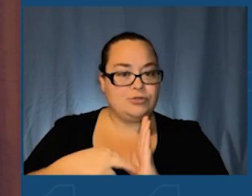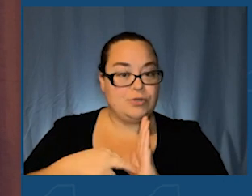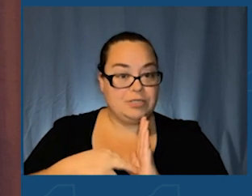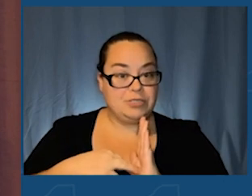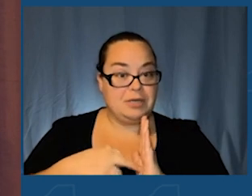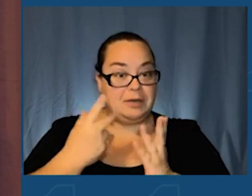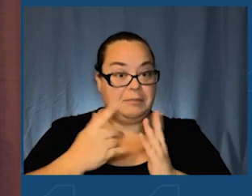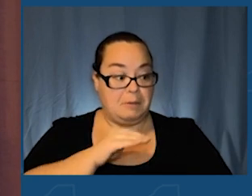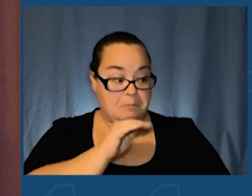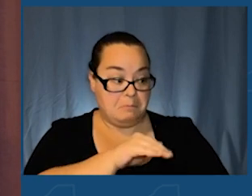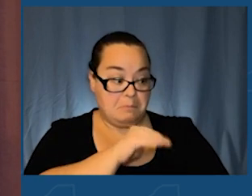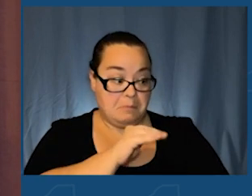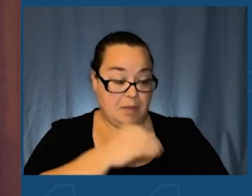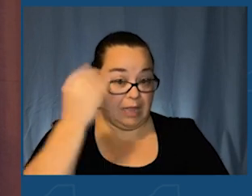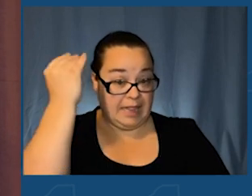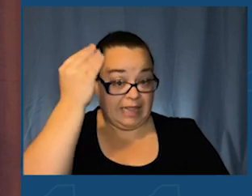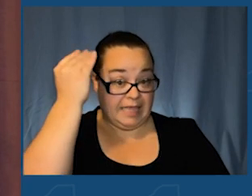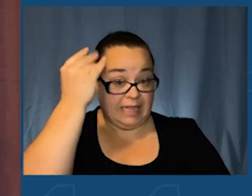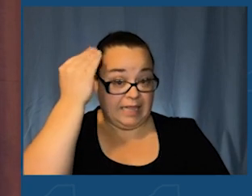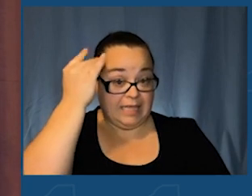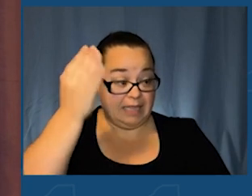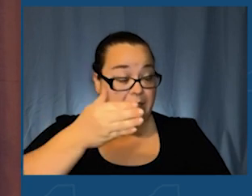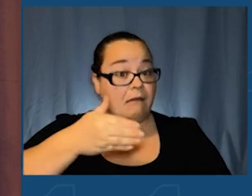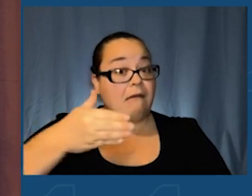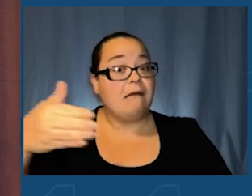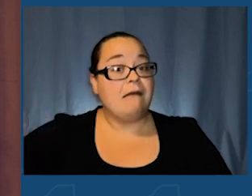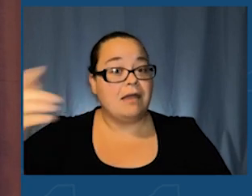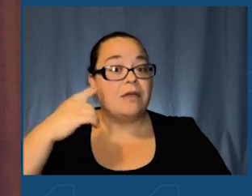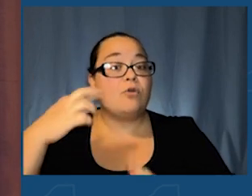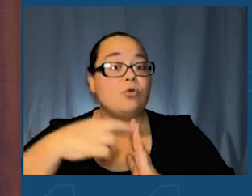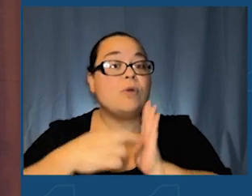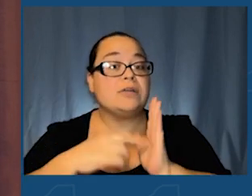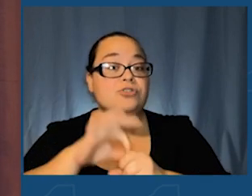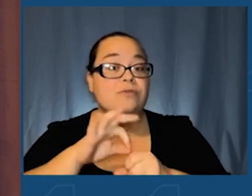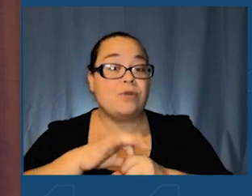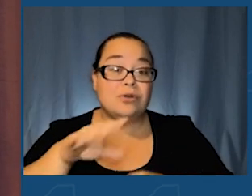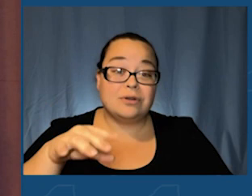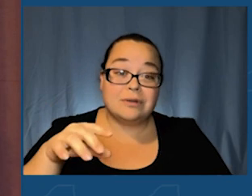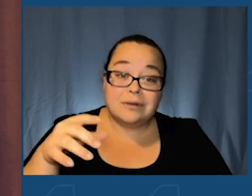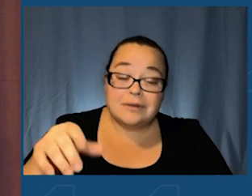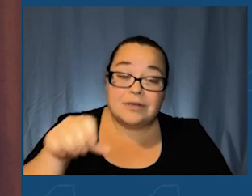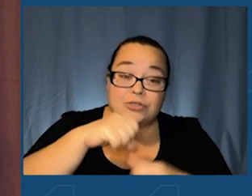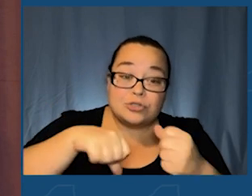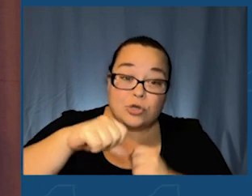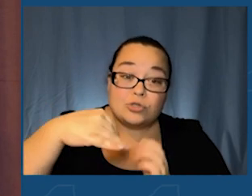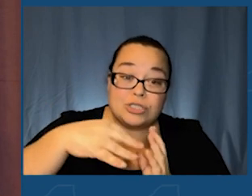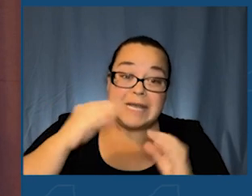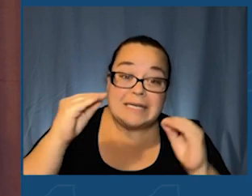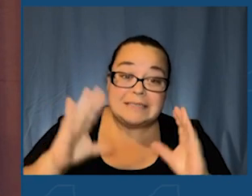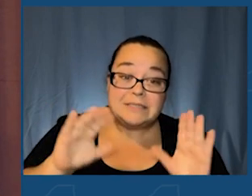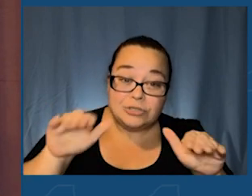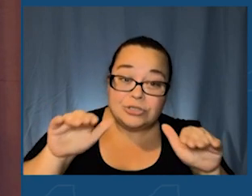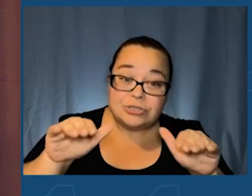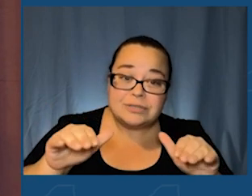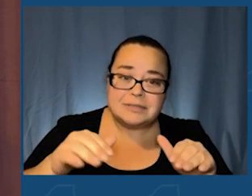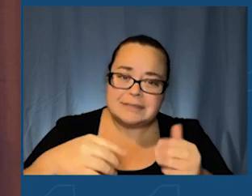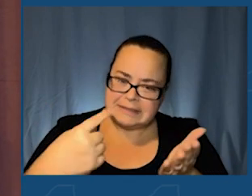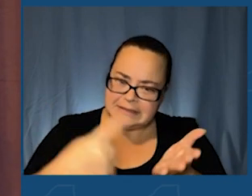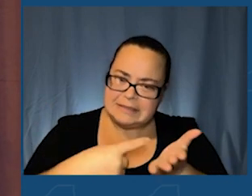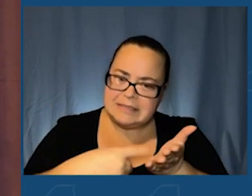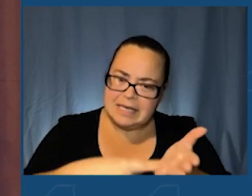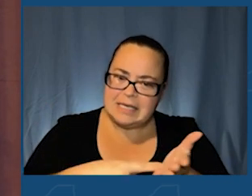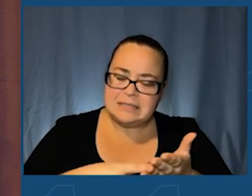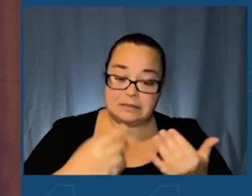responsibility as part of the civic lesson, social studies teachers? Let's talk about this. So we are signing a law today that'll